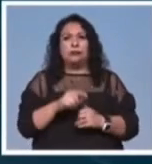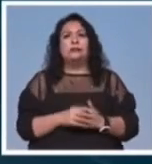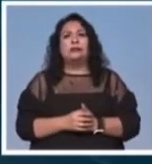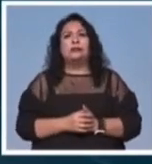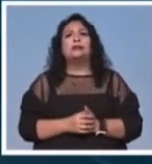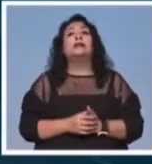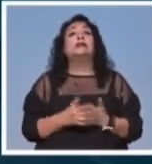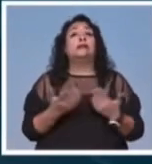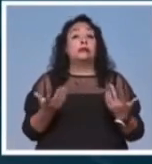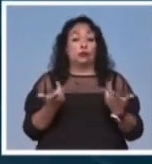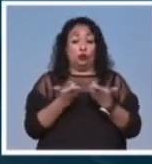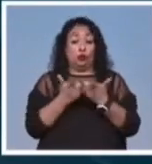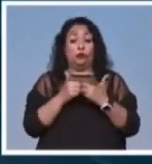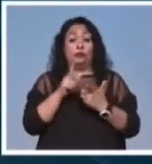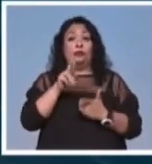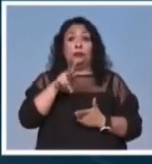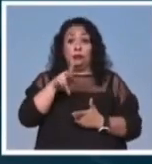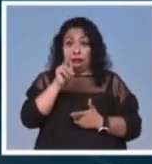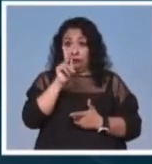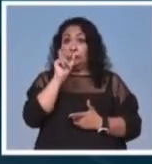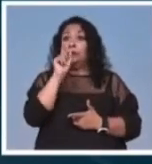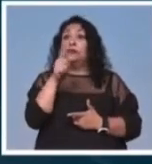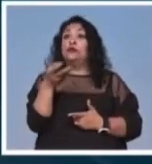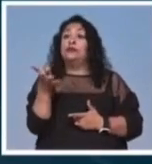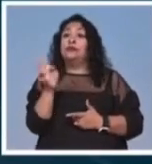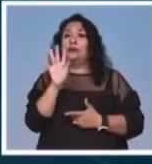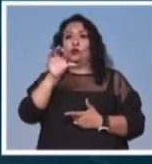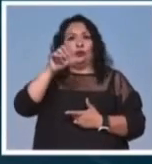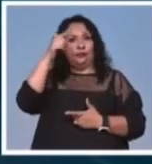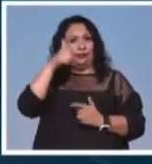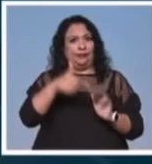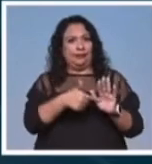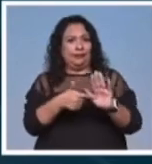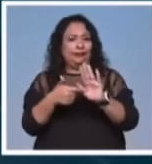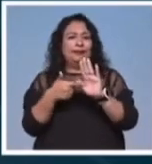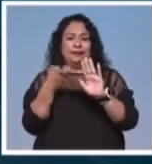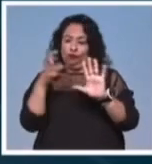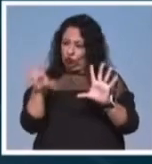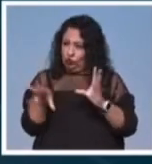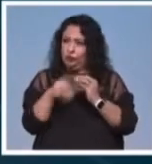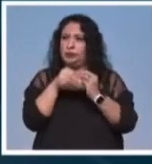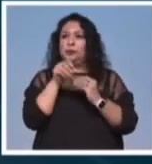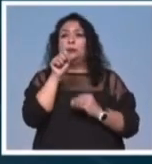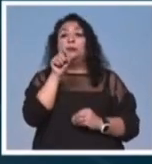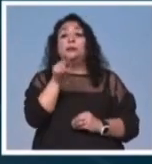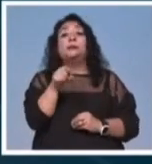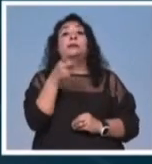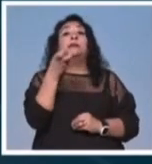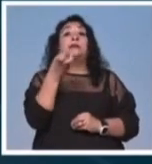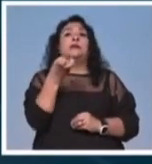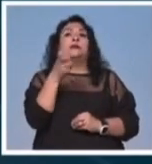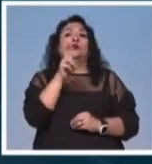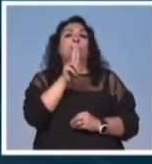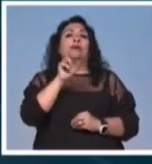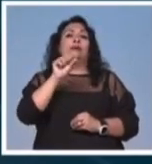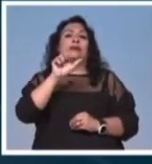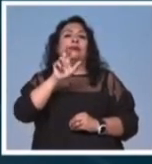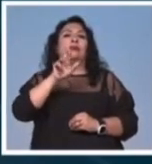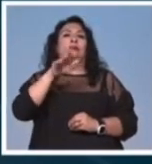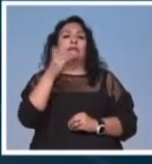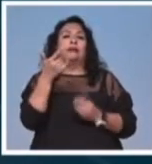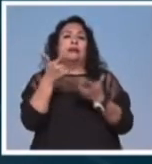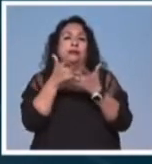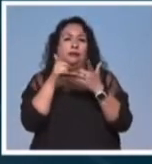orchestra, rock band, and the ensemble that you will be seeing tonight, which is our Army Blues, the jazz band.